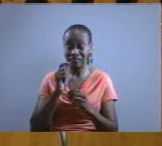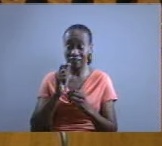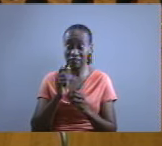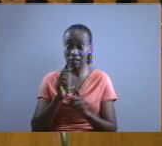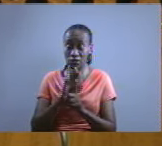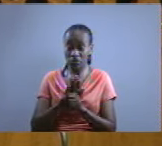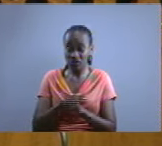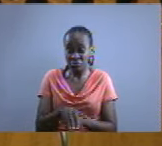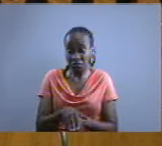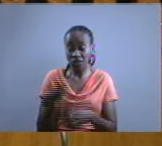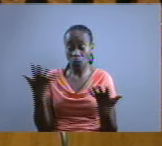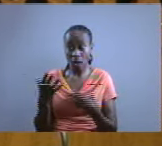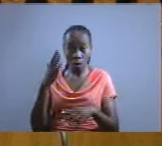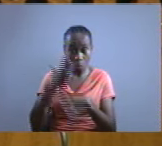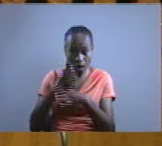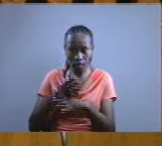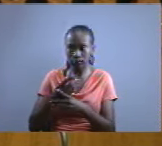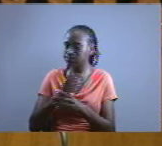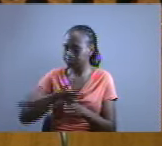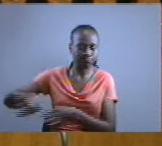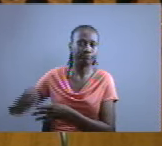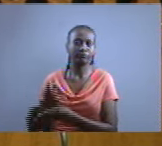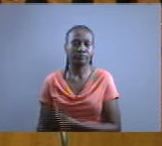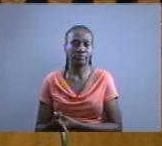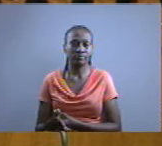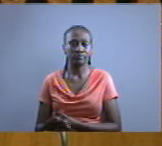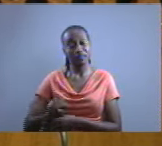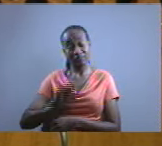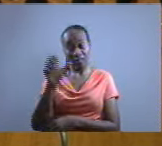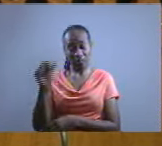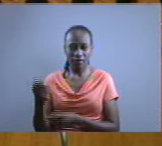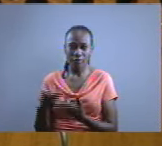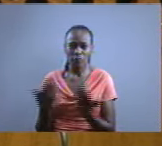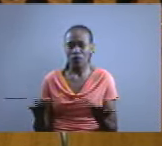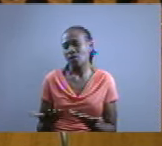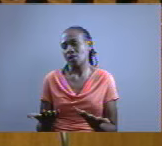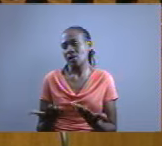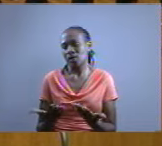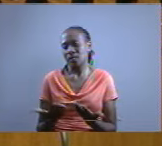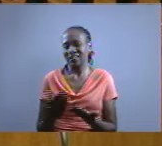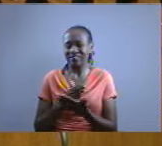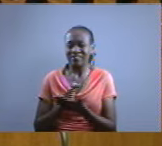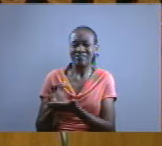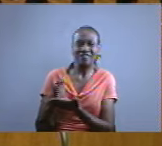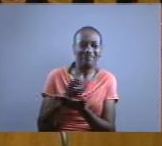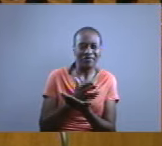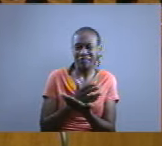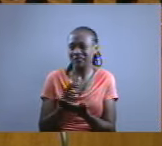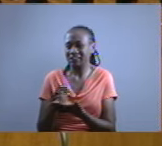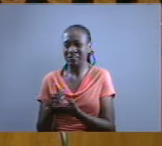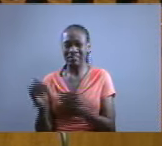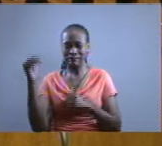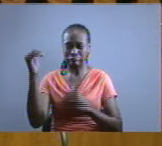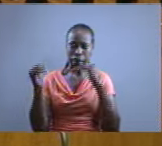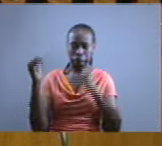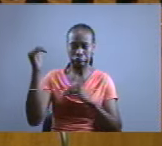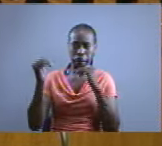and occupation. Our country comes from a very much divided and severely unequal